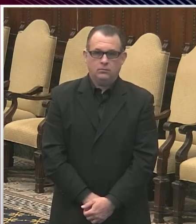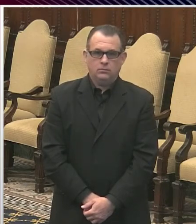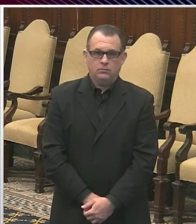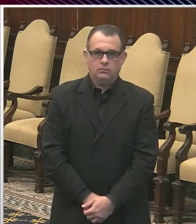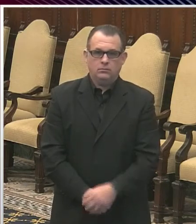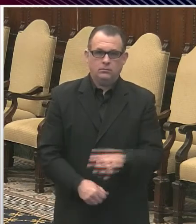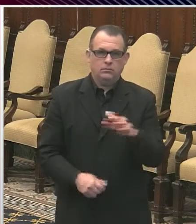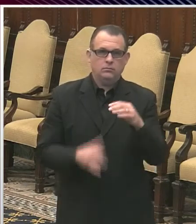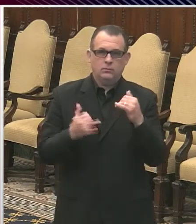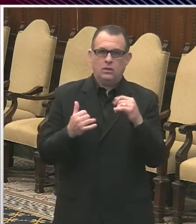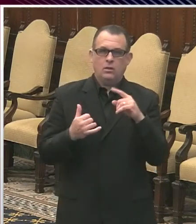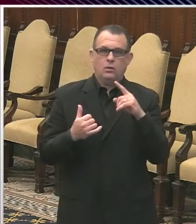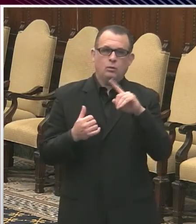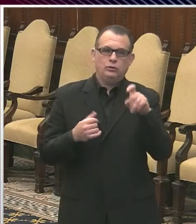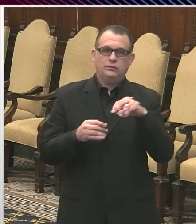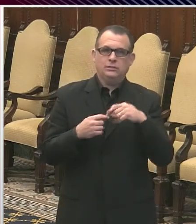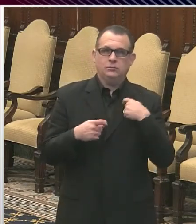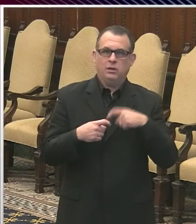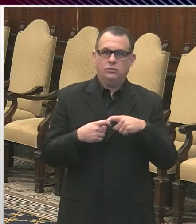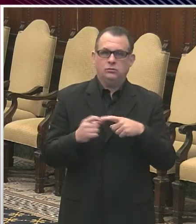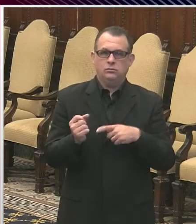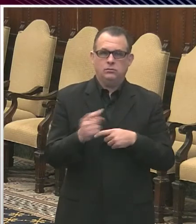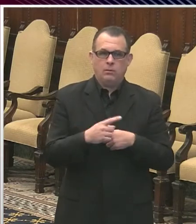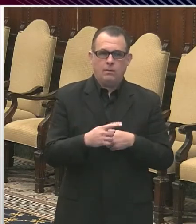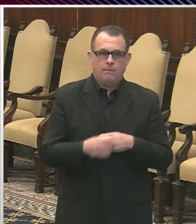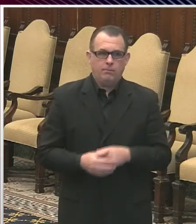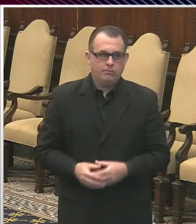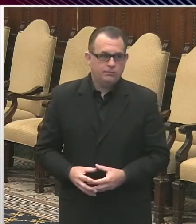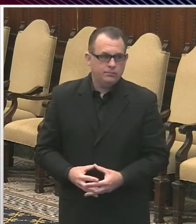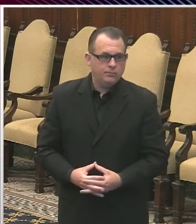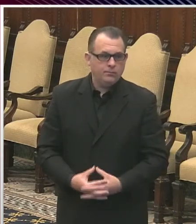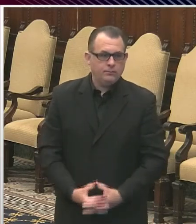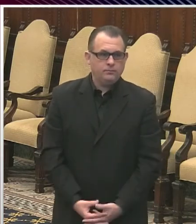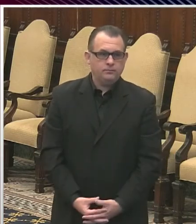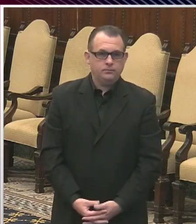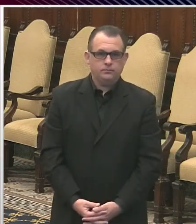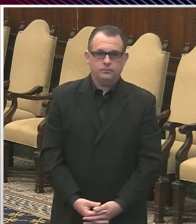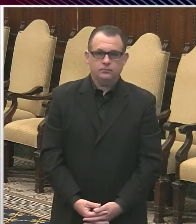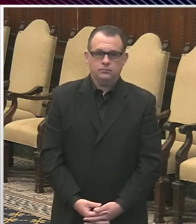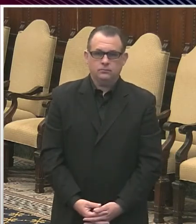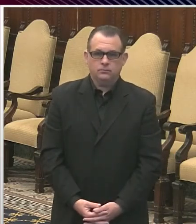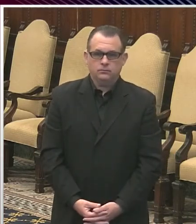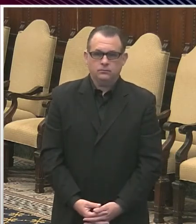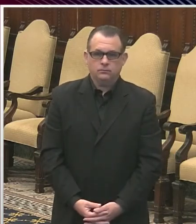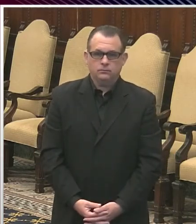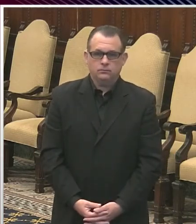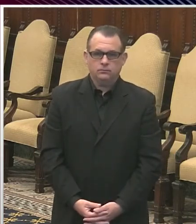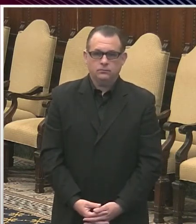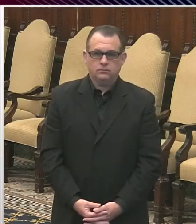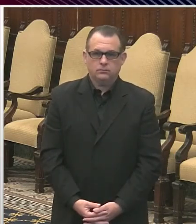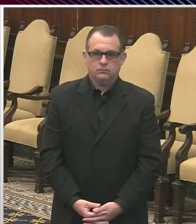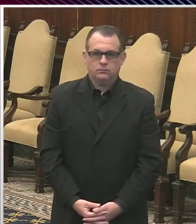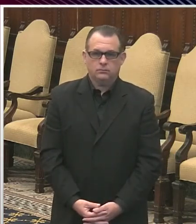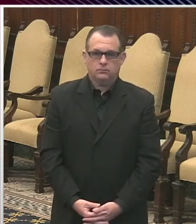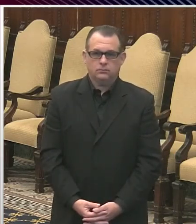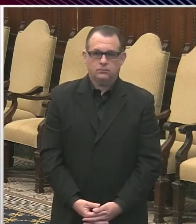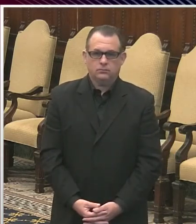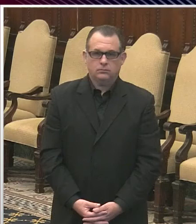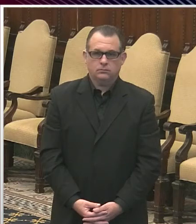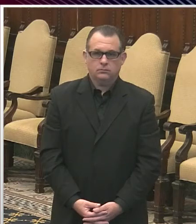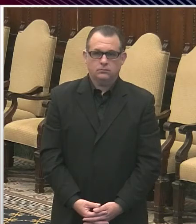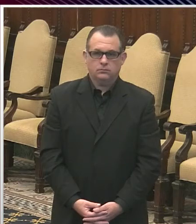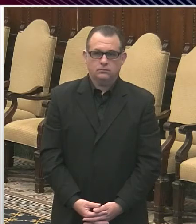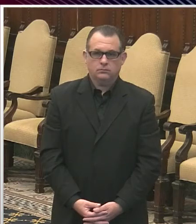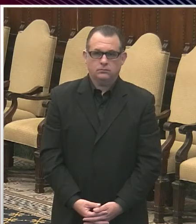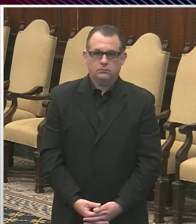comienzo en otoño? En términos de... es decir, que si esto estaría, si ellos creerían que